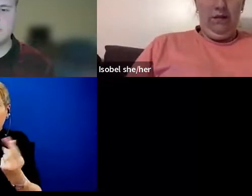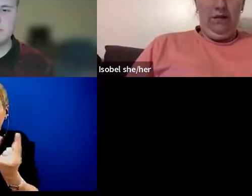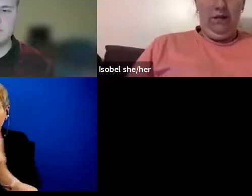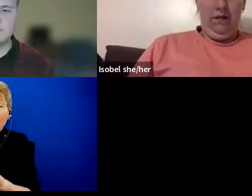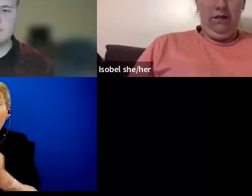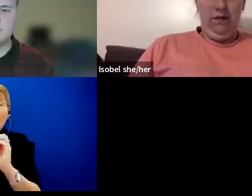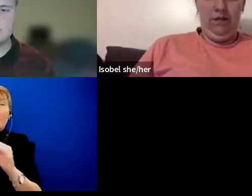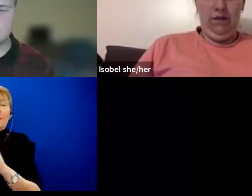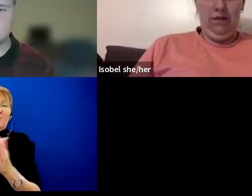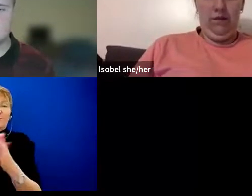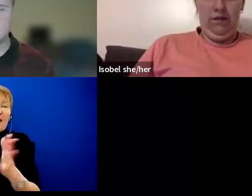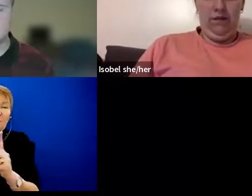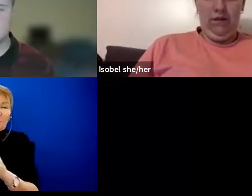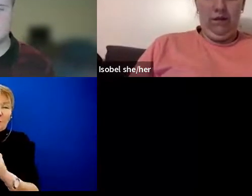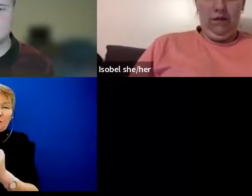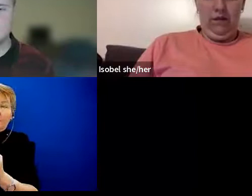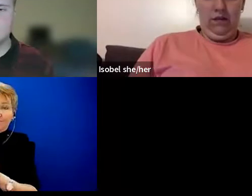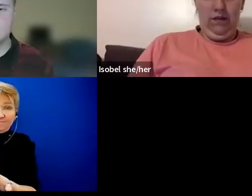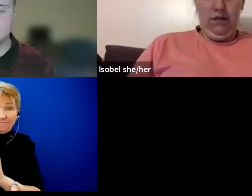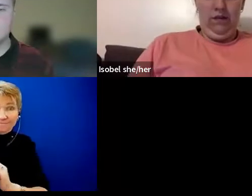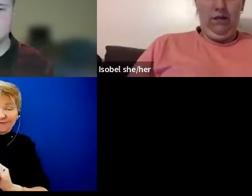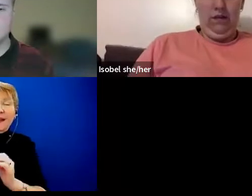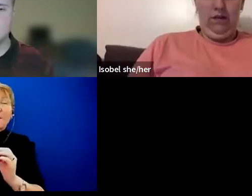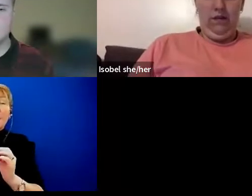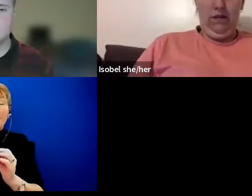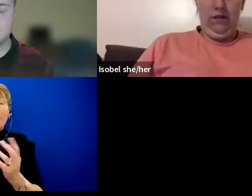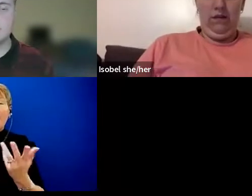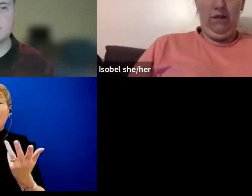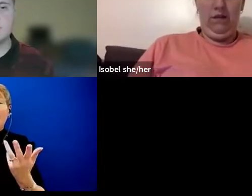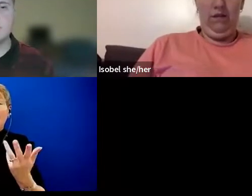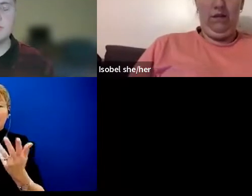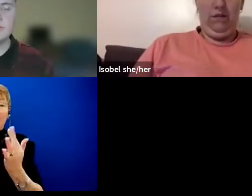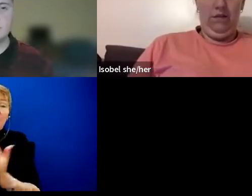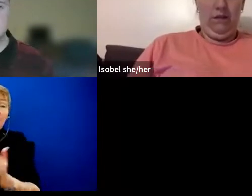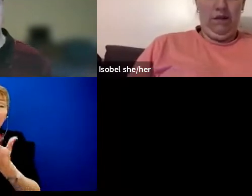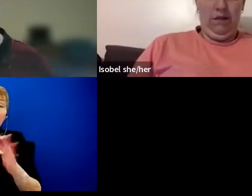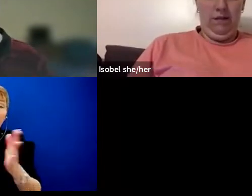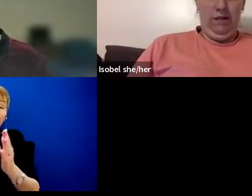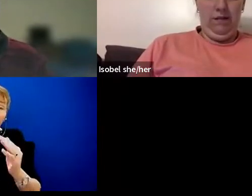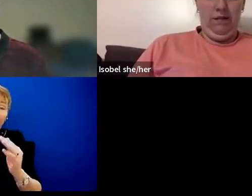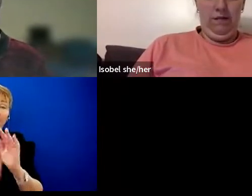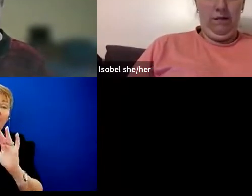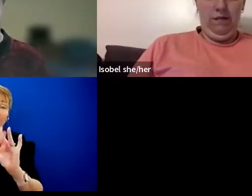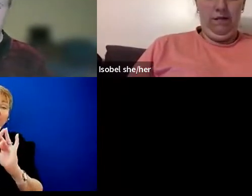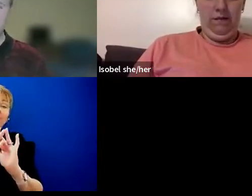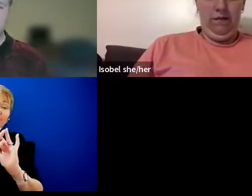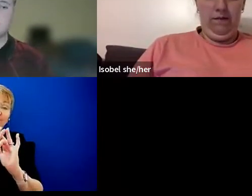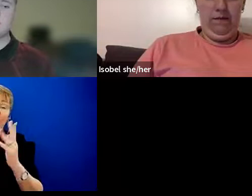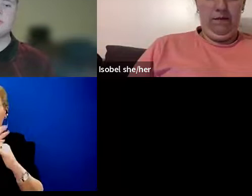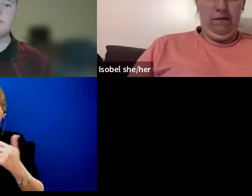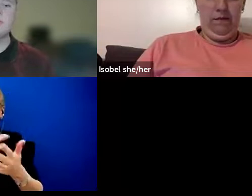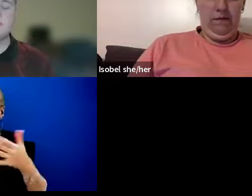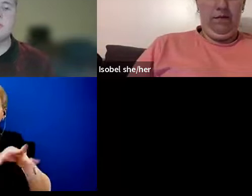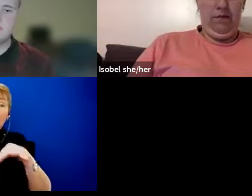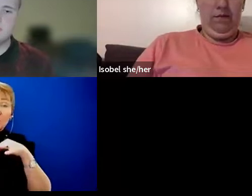chat as we go. But feel free to reach out to me through the chat function if you have any questions that you want me to pass on to the team throughout